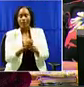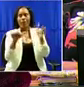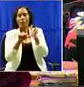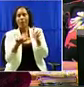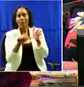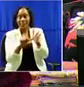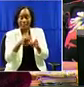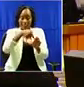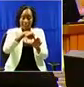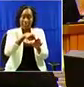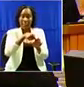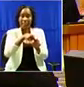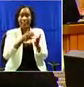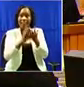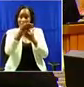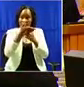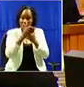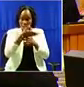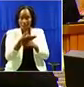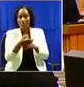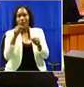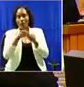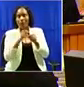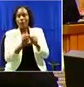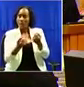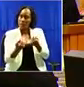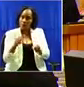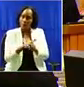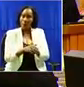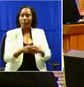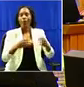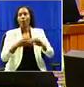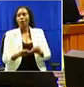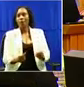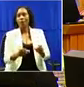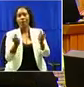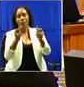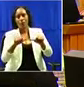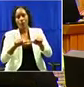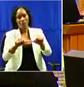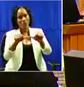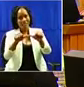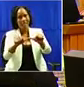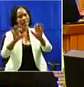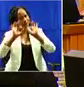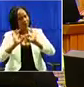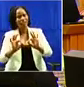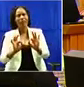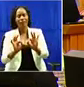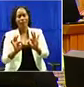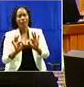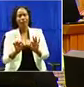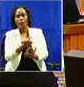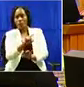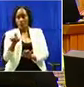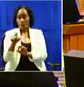enabling reforms are implemented rapidly and continuously, as well as effectively, and that those